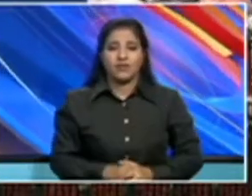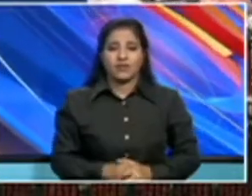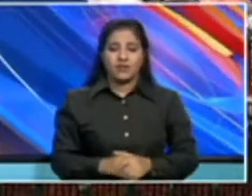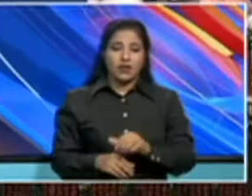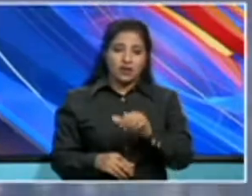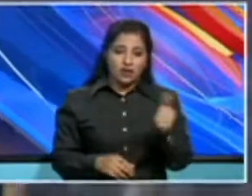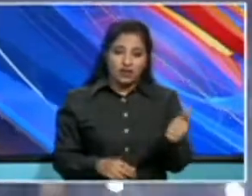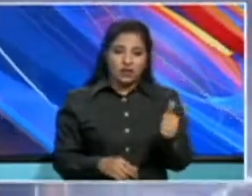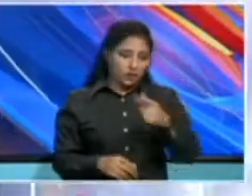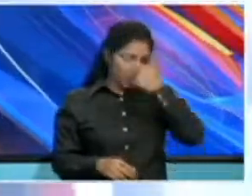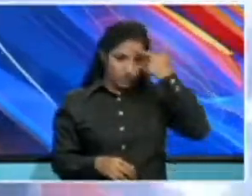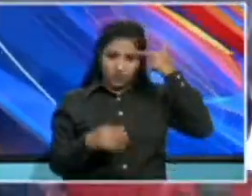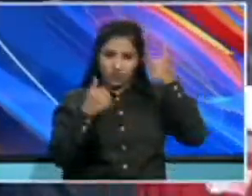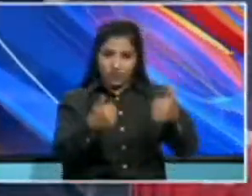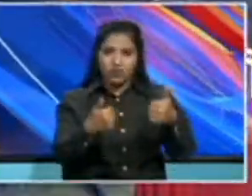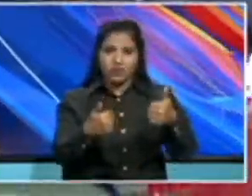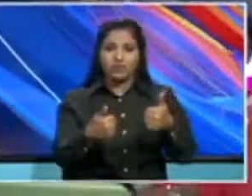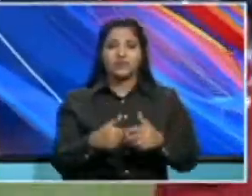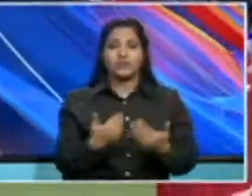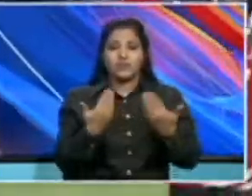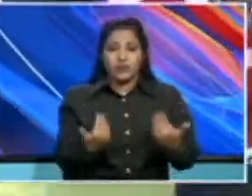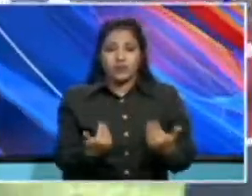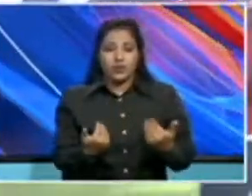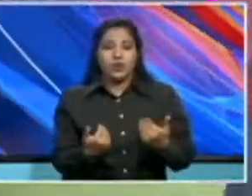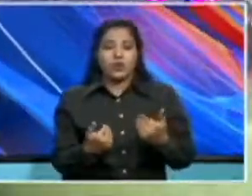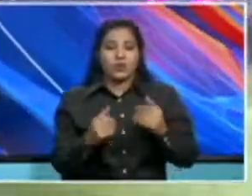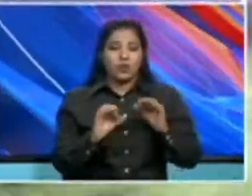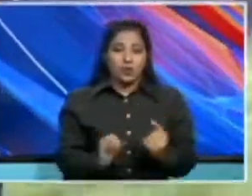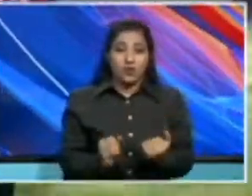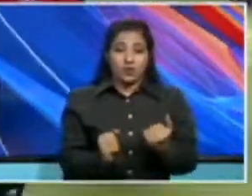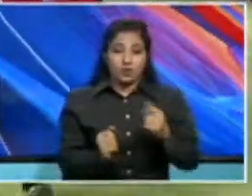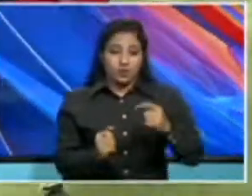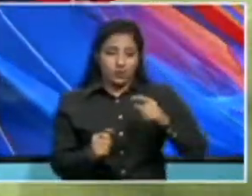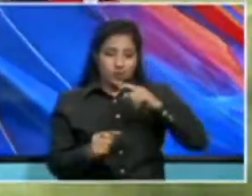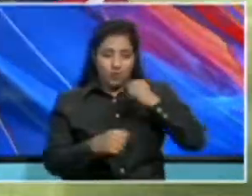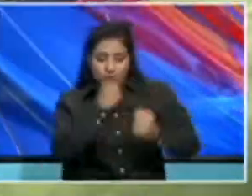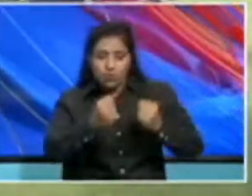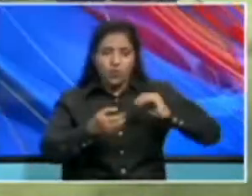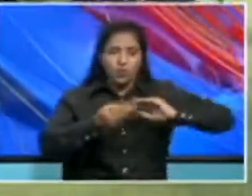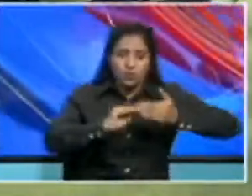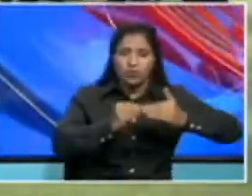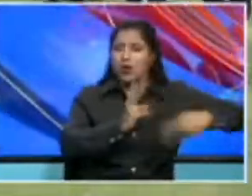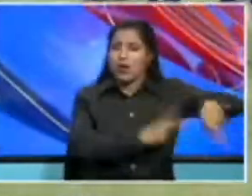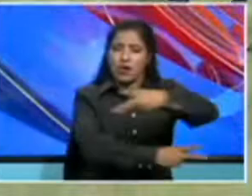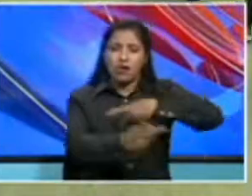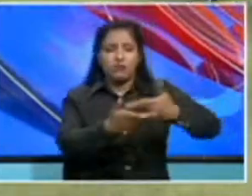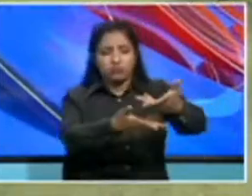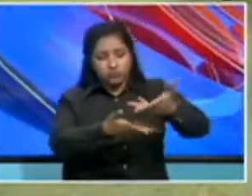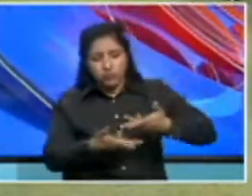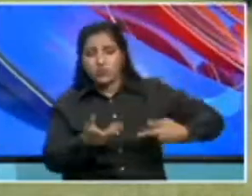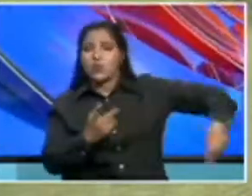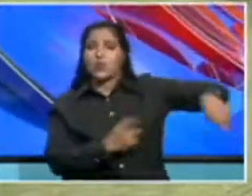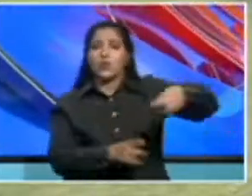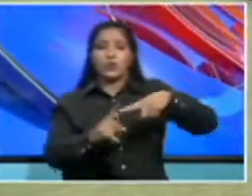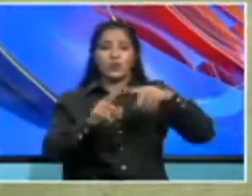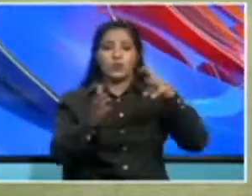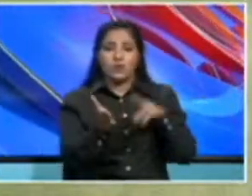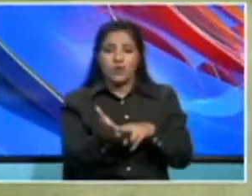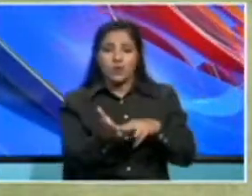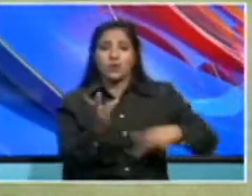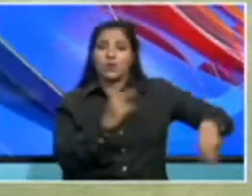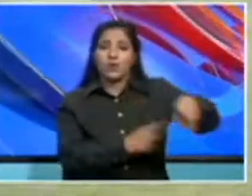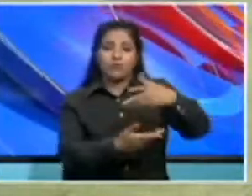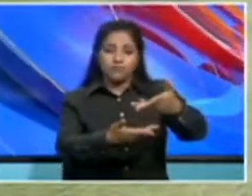And Gujarat and West Bengal have had a good start. They won the gold medal in the team competition in table tennis as well. Tamil Nadu there. They come in with